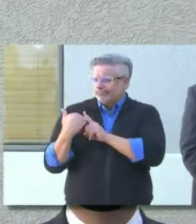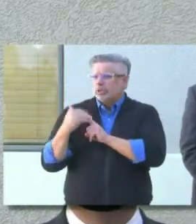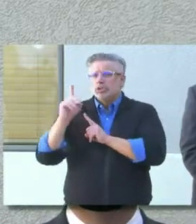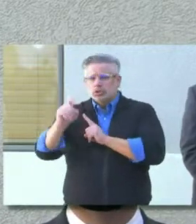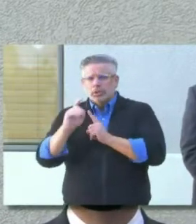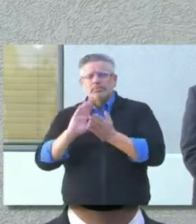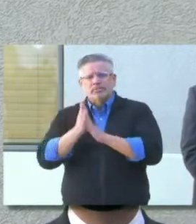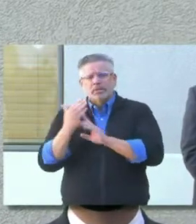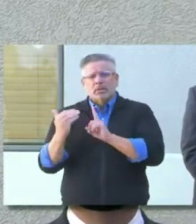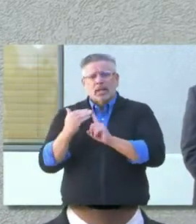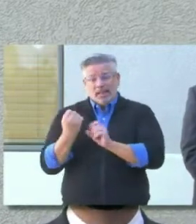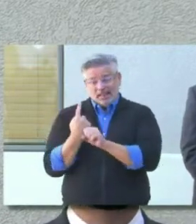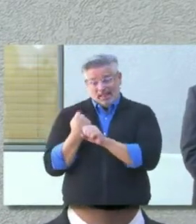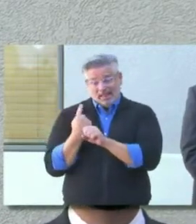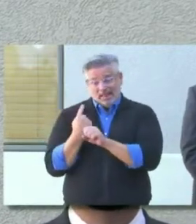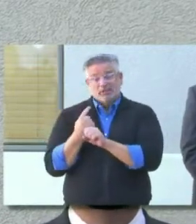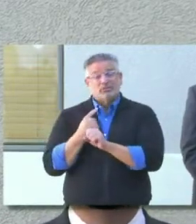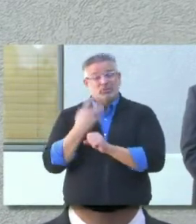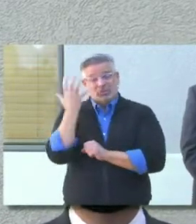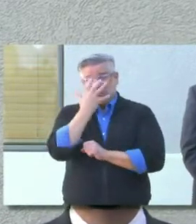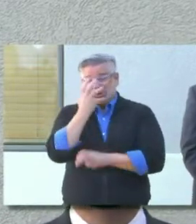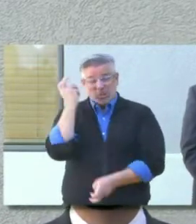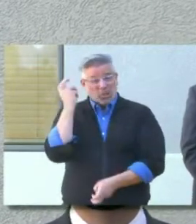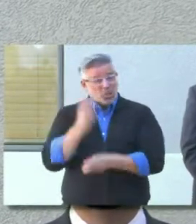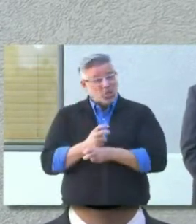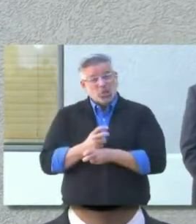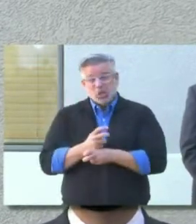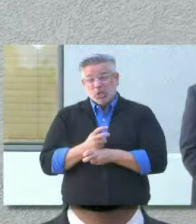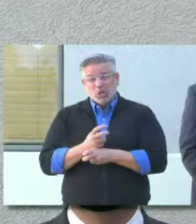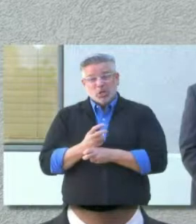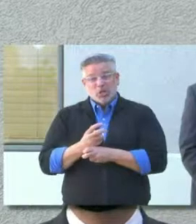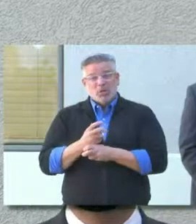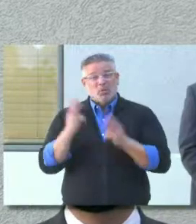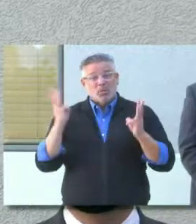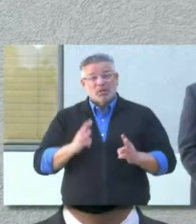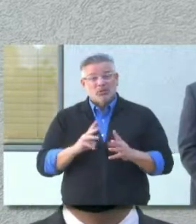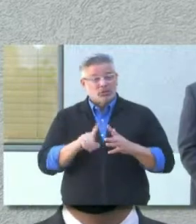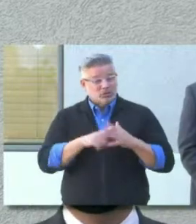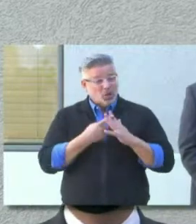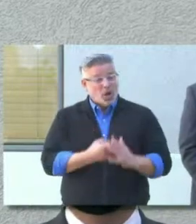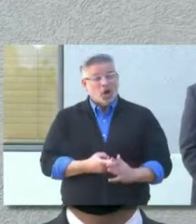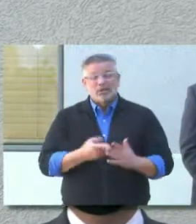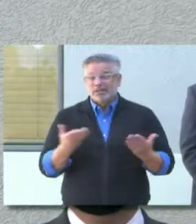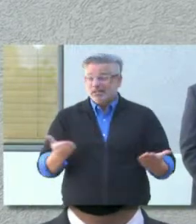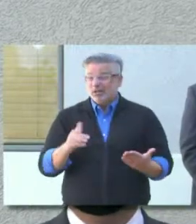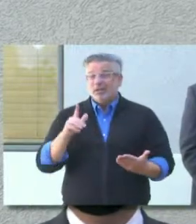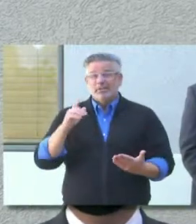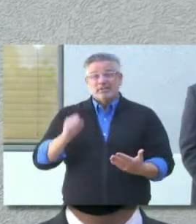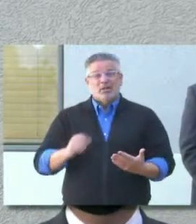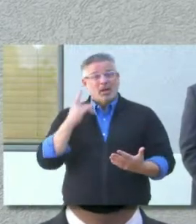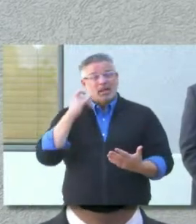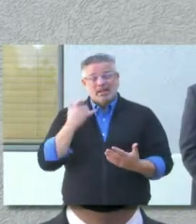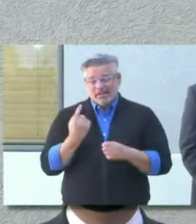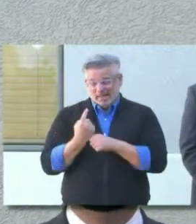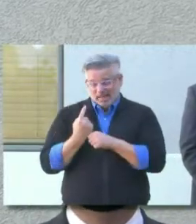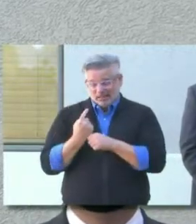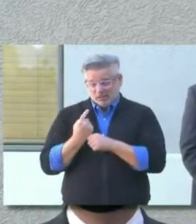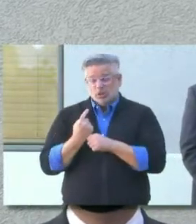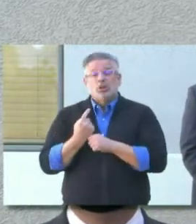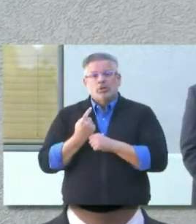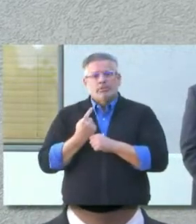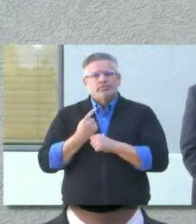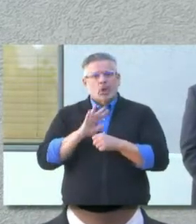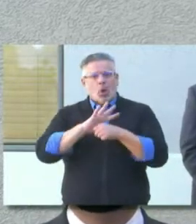be reminded, last year we had a challenging winter, particularly down here in Southern California. We started to see around this time last year case